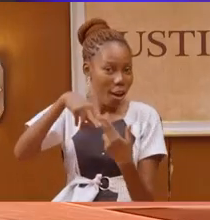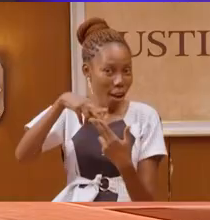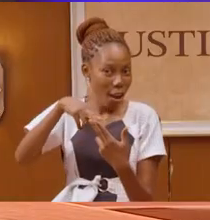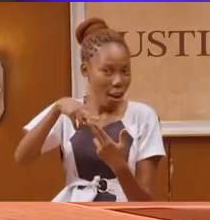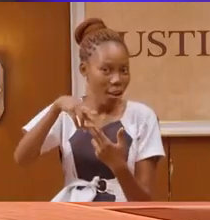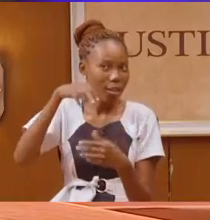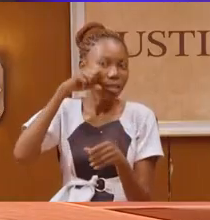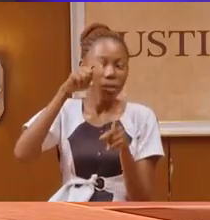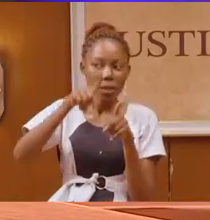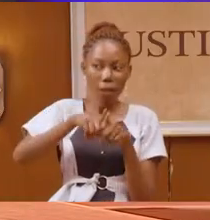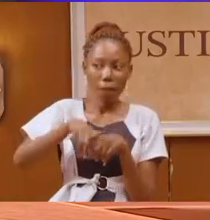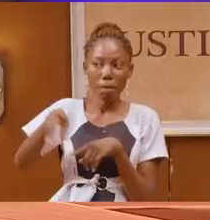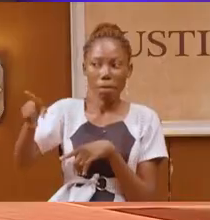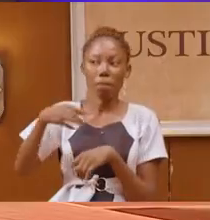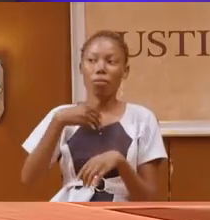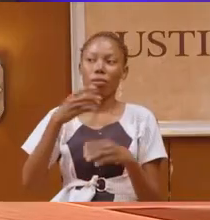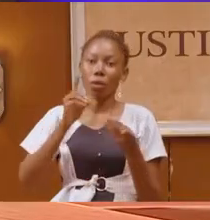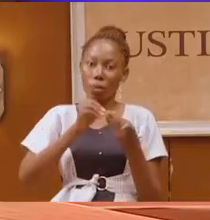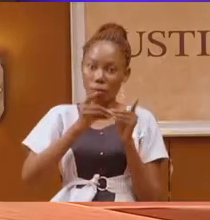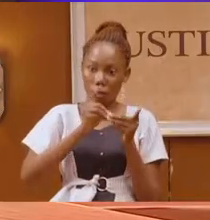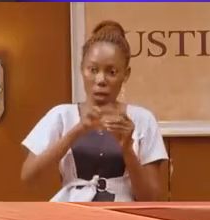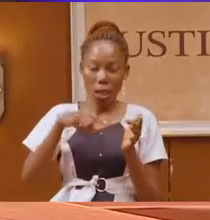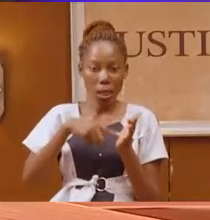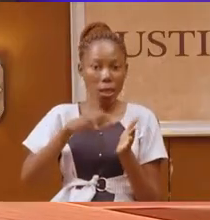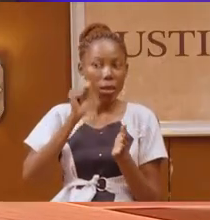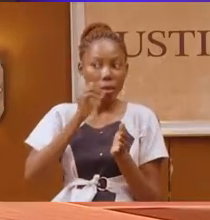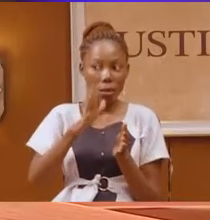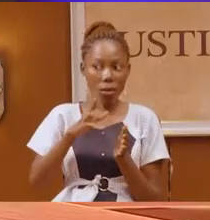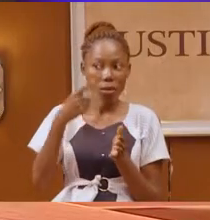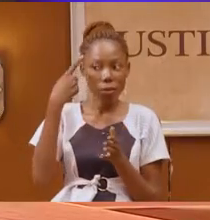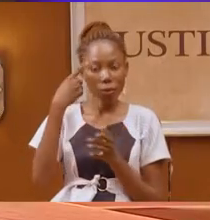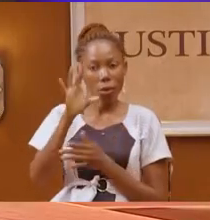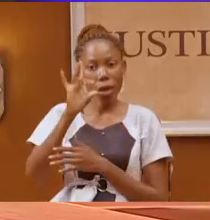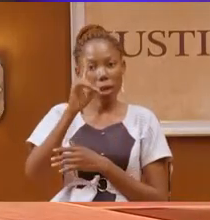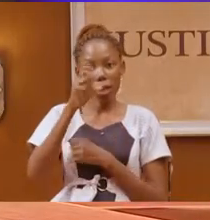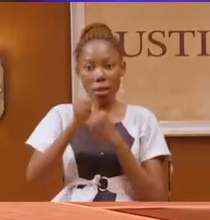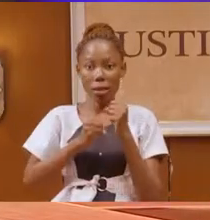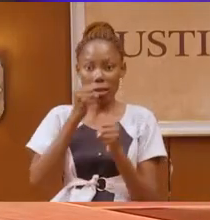I've been in relationship with this Chinenye for almost 8 years.